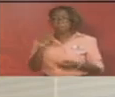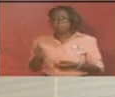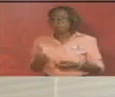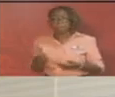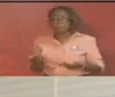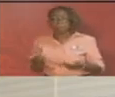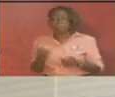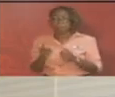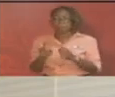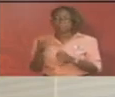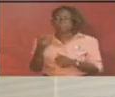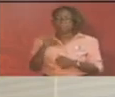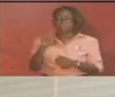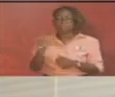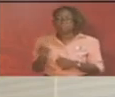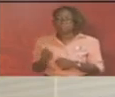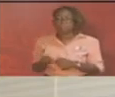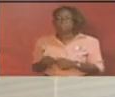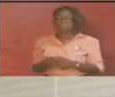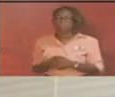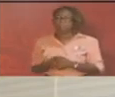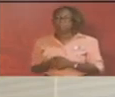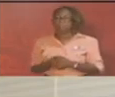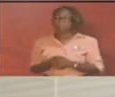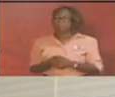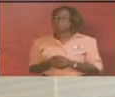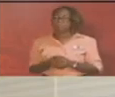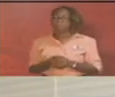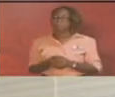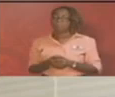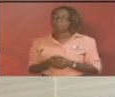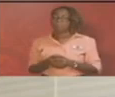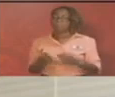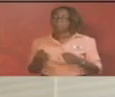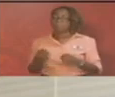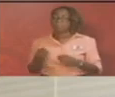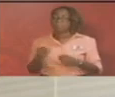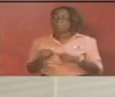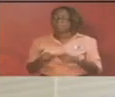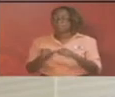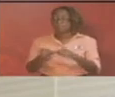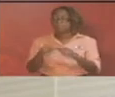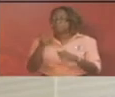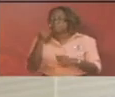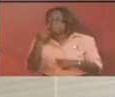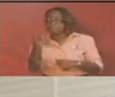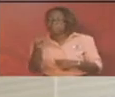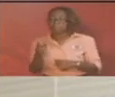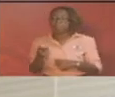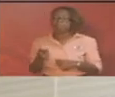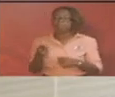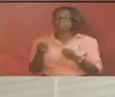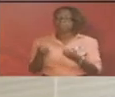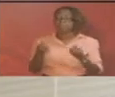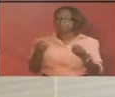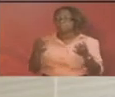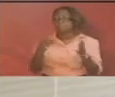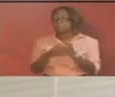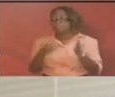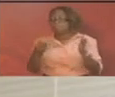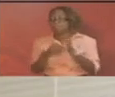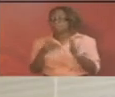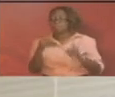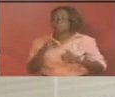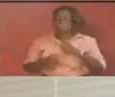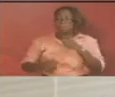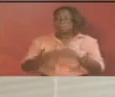second question, Dr. Parasuram, we continue to note the many serious barriers in supply and access to vaccines. I understand that there